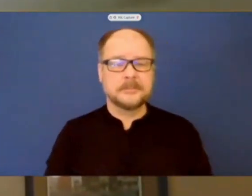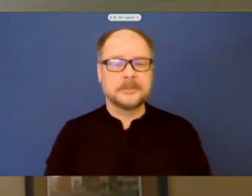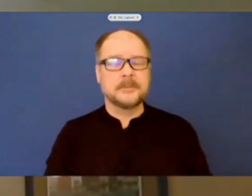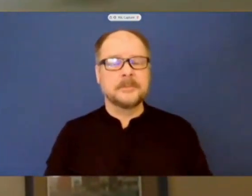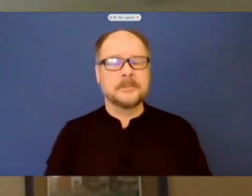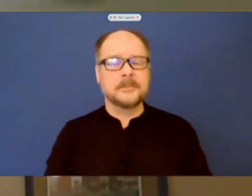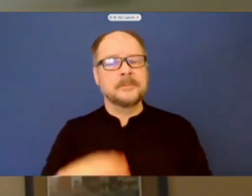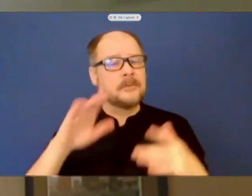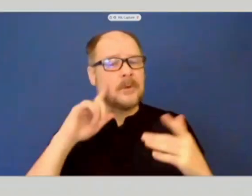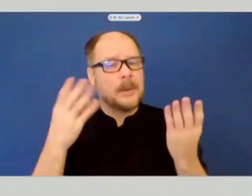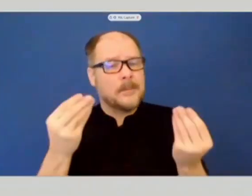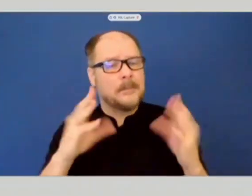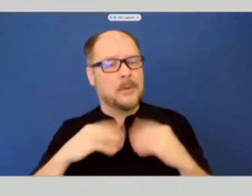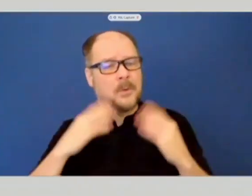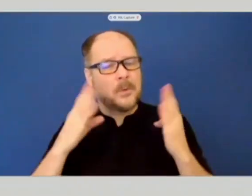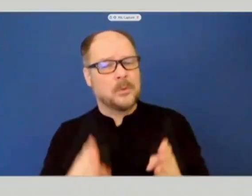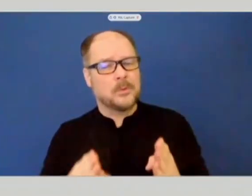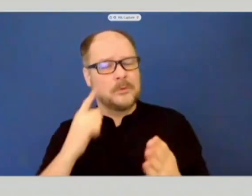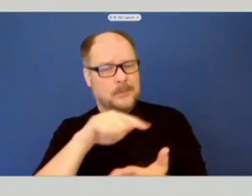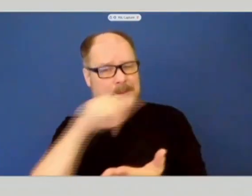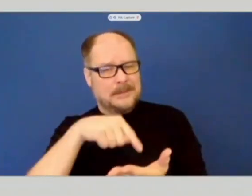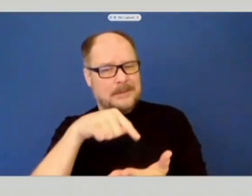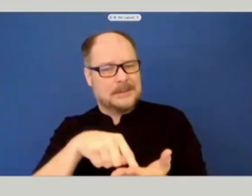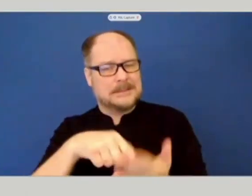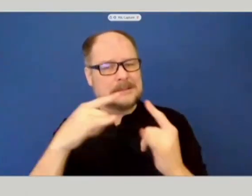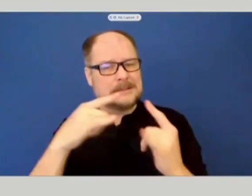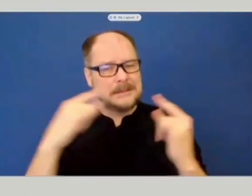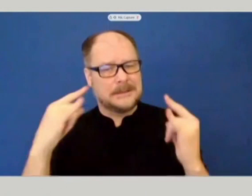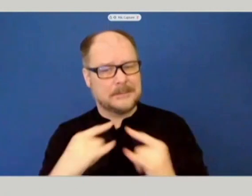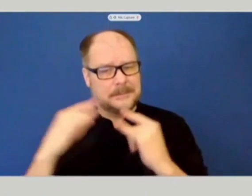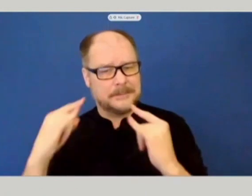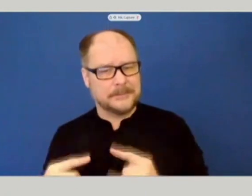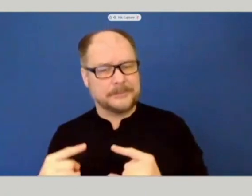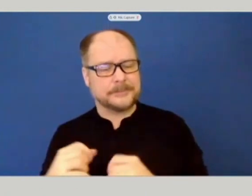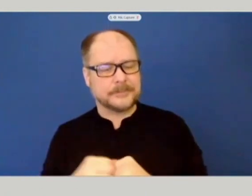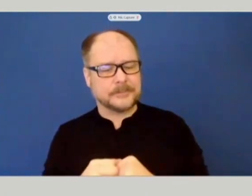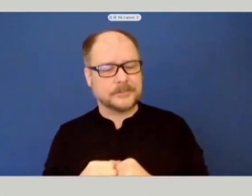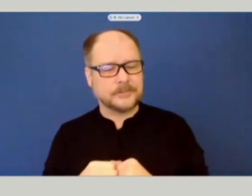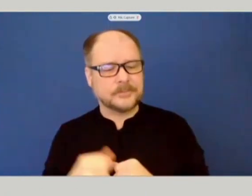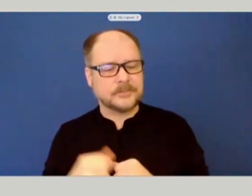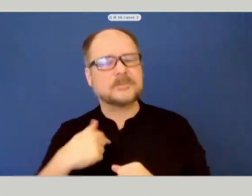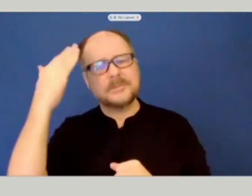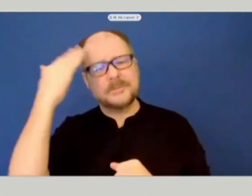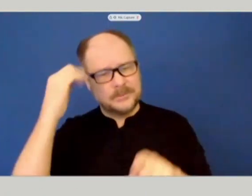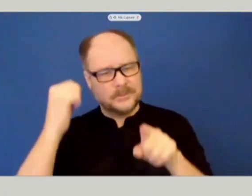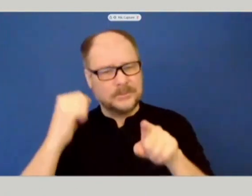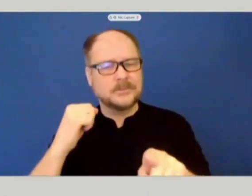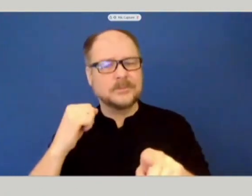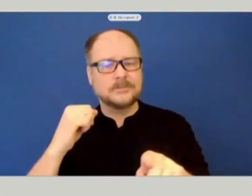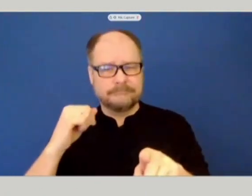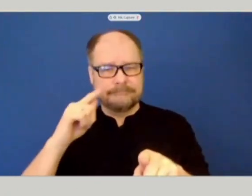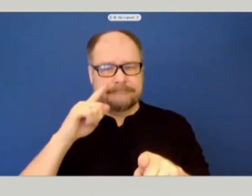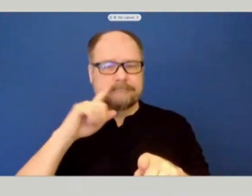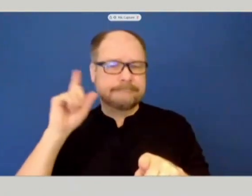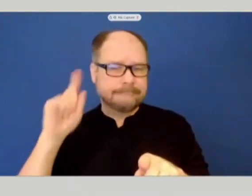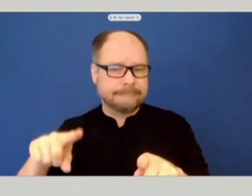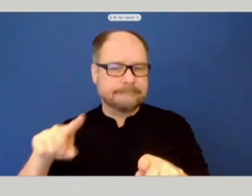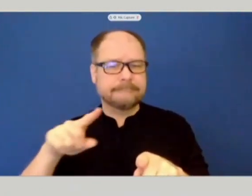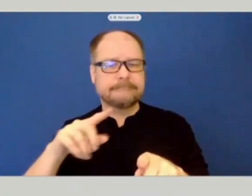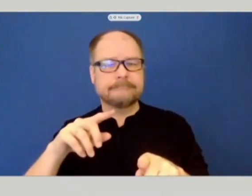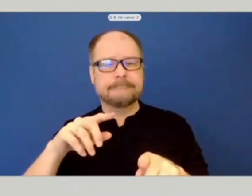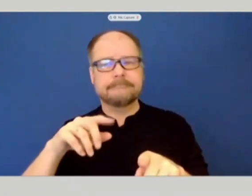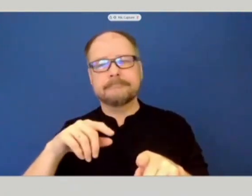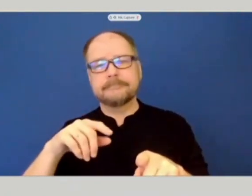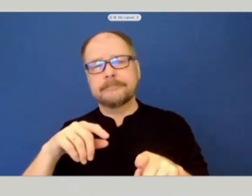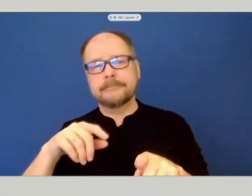specifically in regards to this encampment area, I know you've answered there's not much keeping tents from